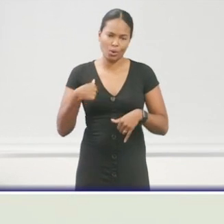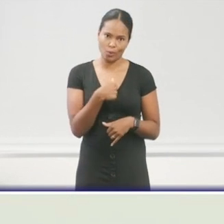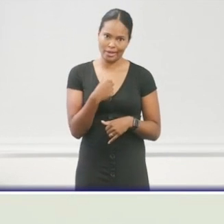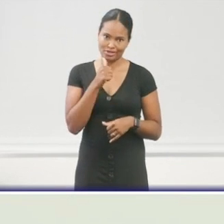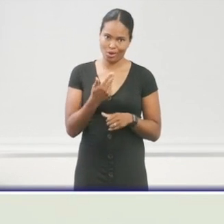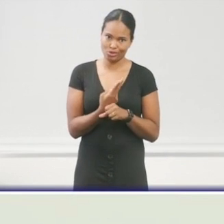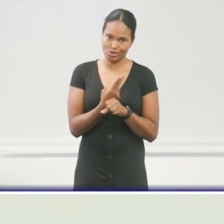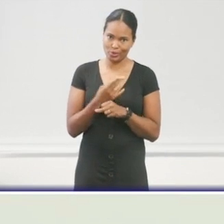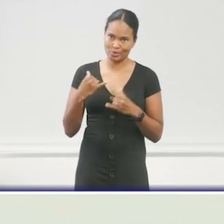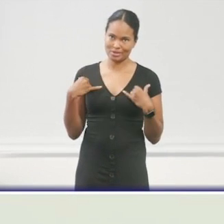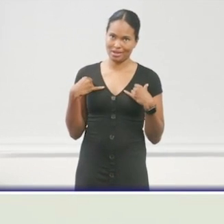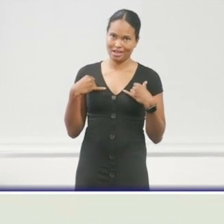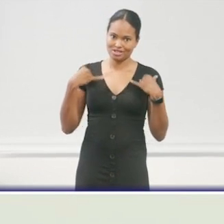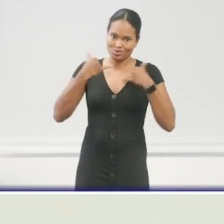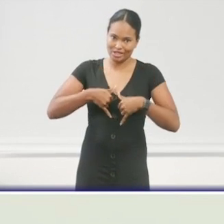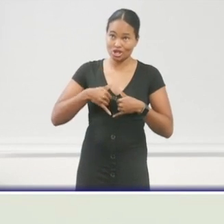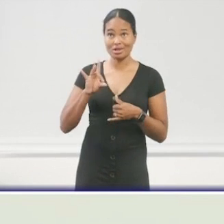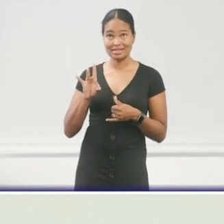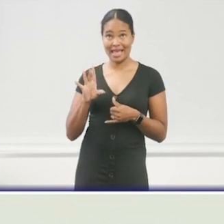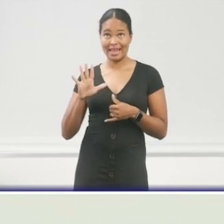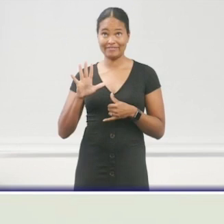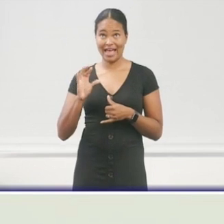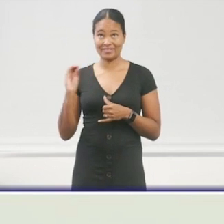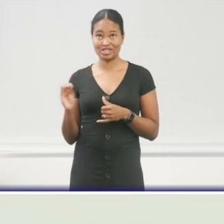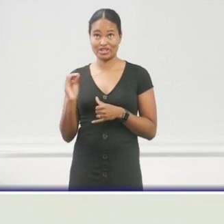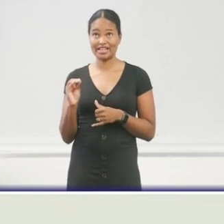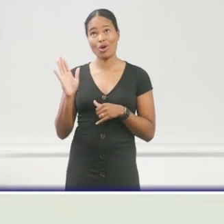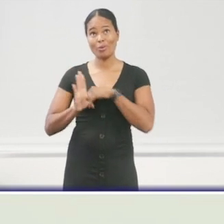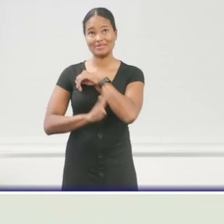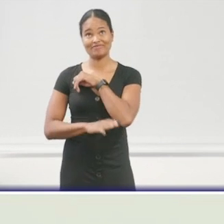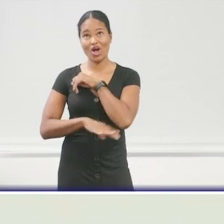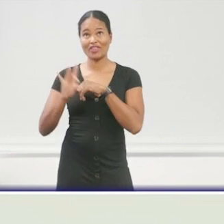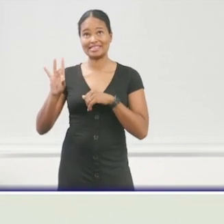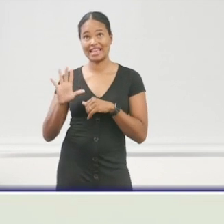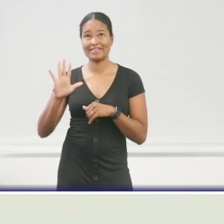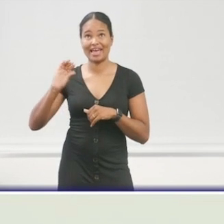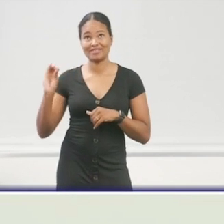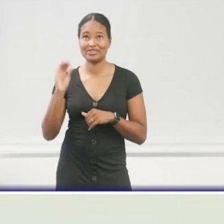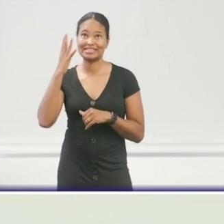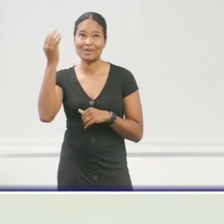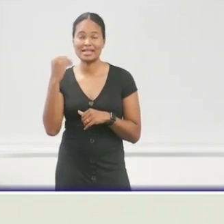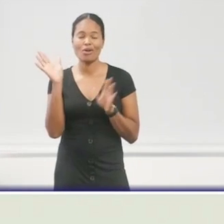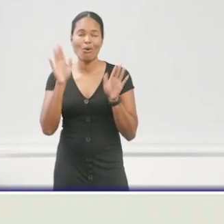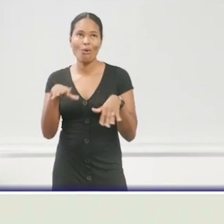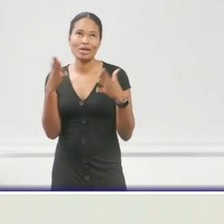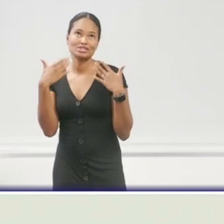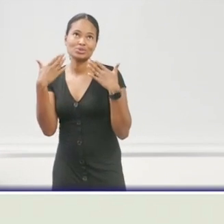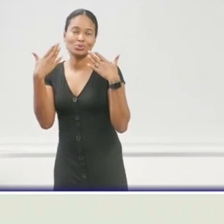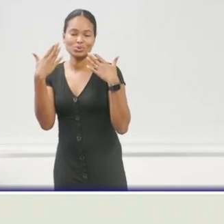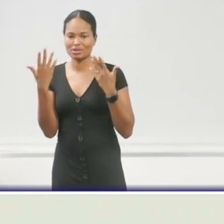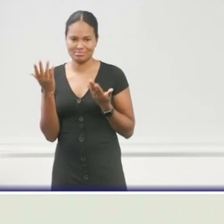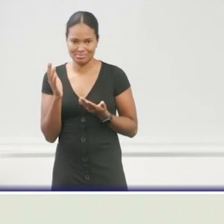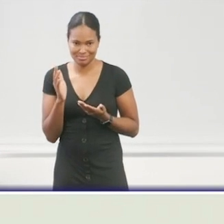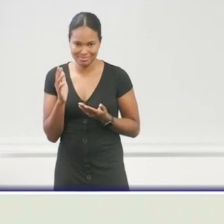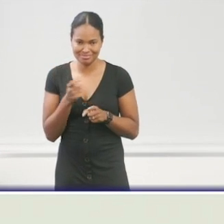it's fall. Let's put a sweatshirt and a beanie on. I'm sweating though, but it's cool. So we have stuff with us,